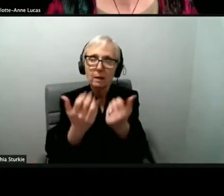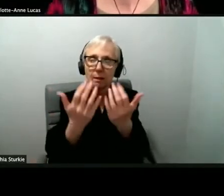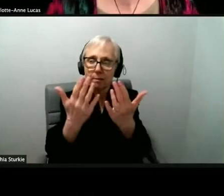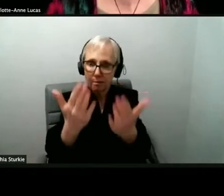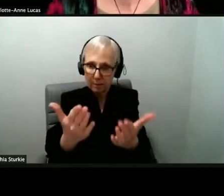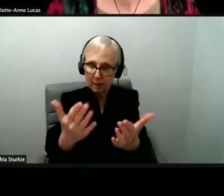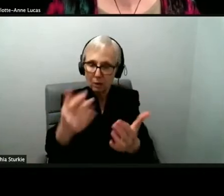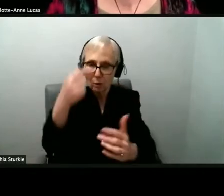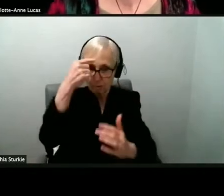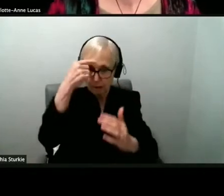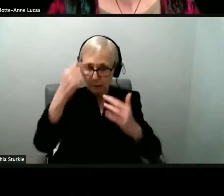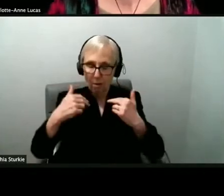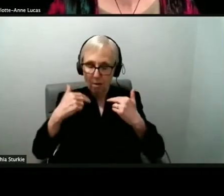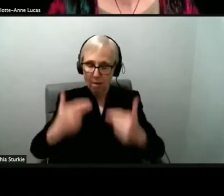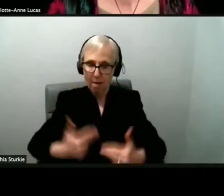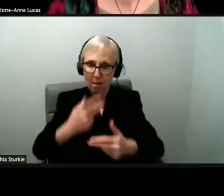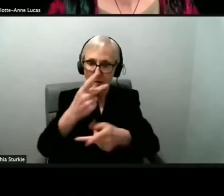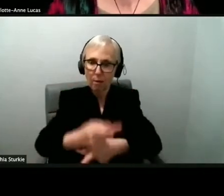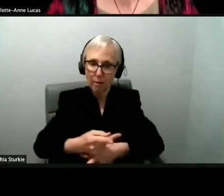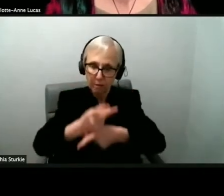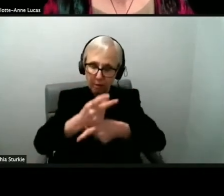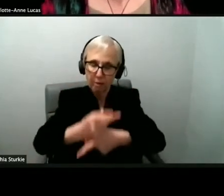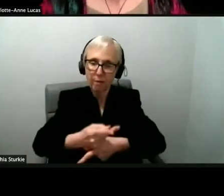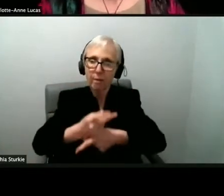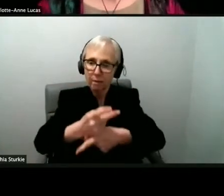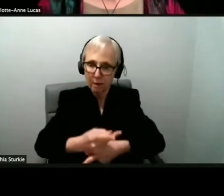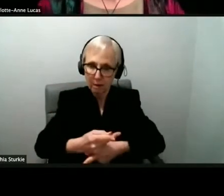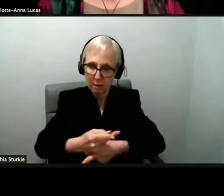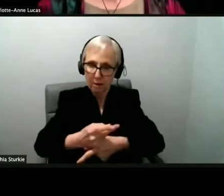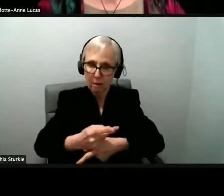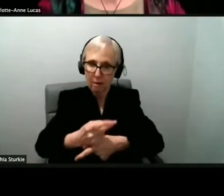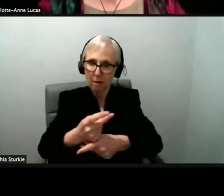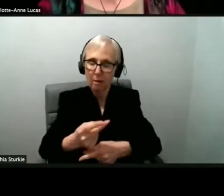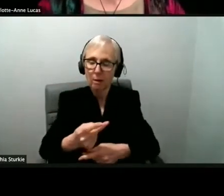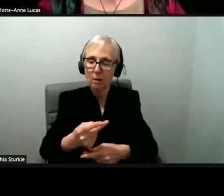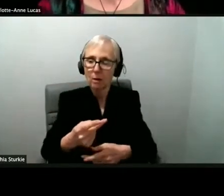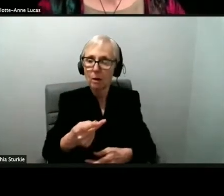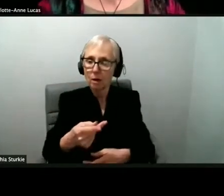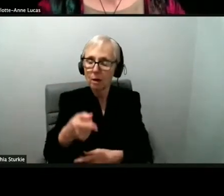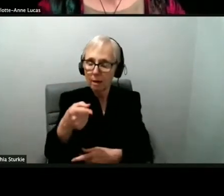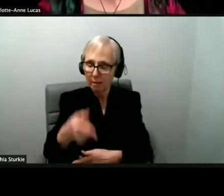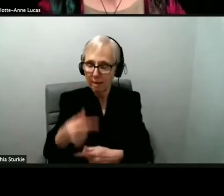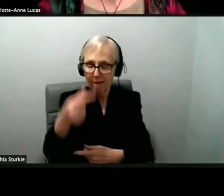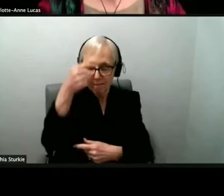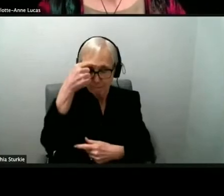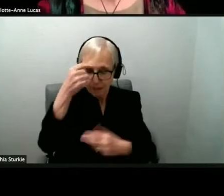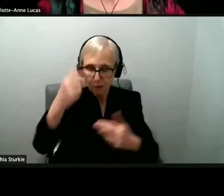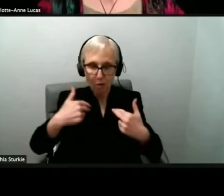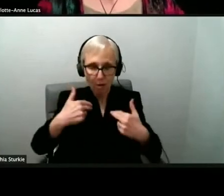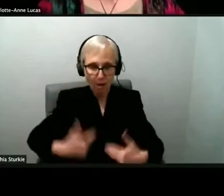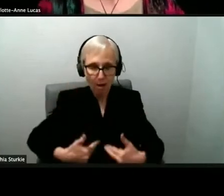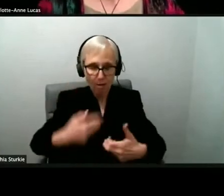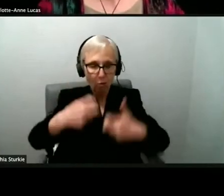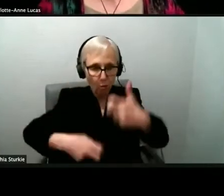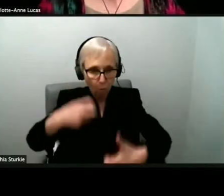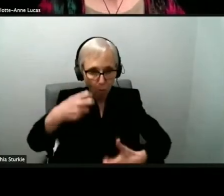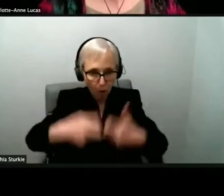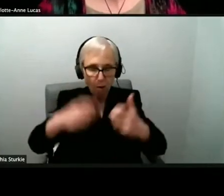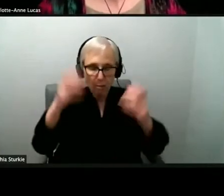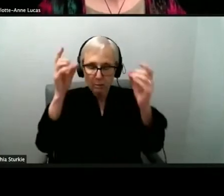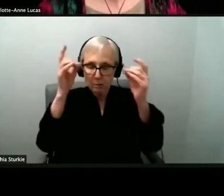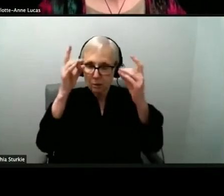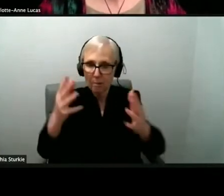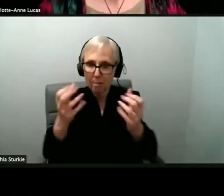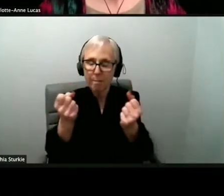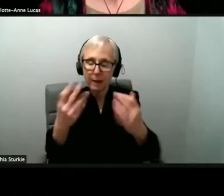housing facilities. The causes of homelessness are trauma, mental health care, and that's why we have so many veterans,